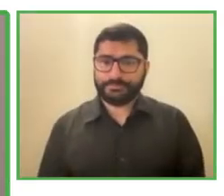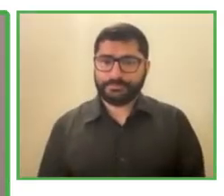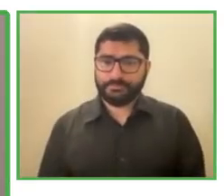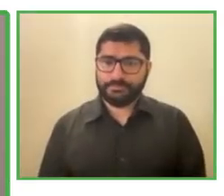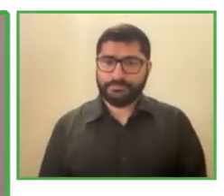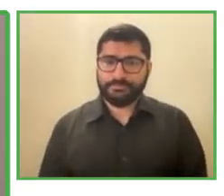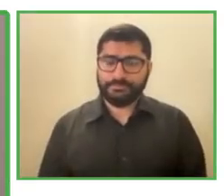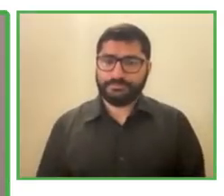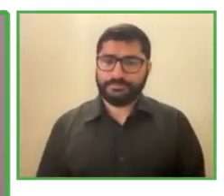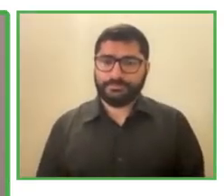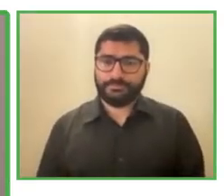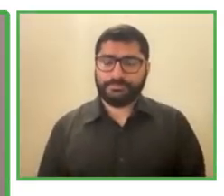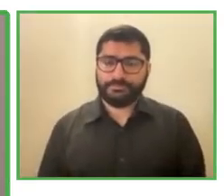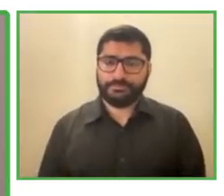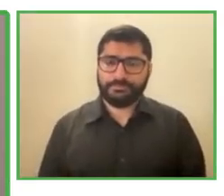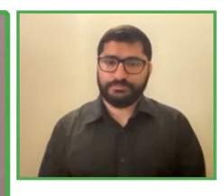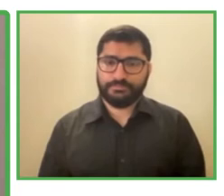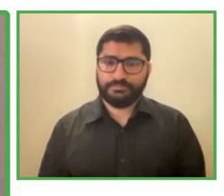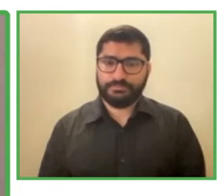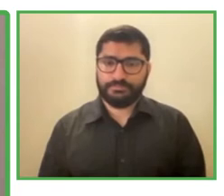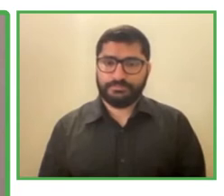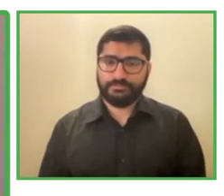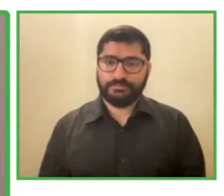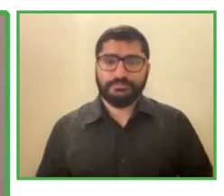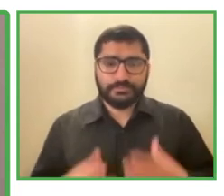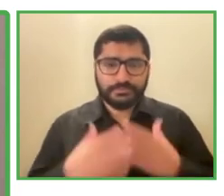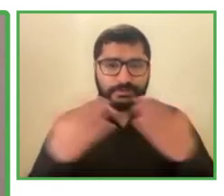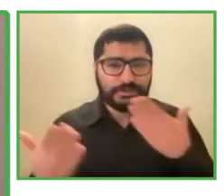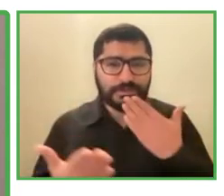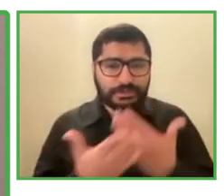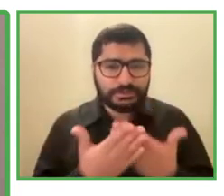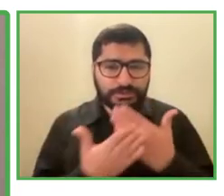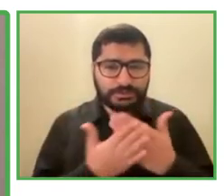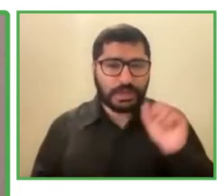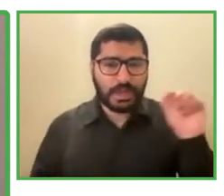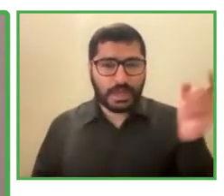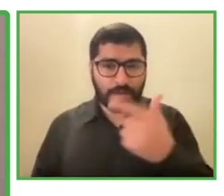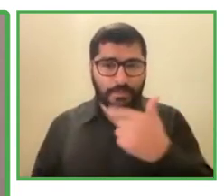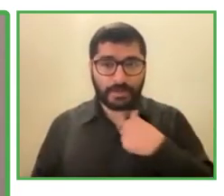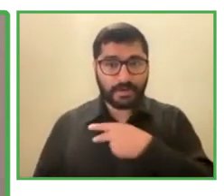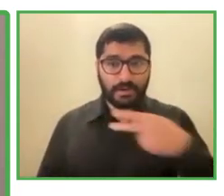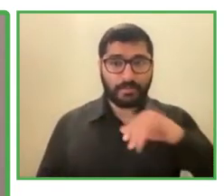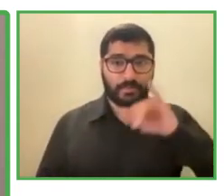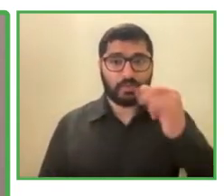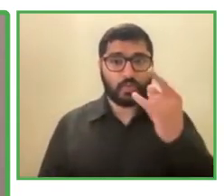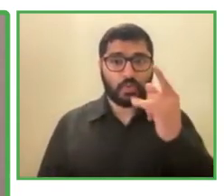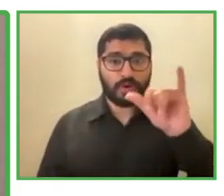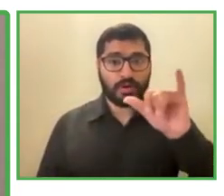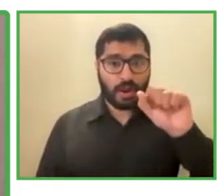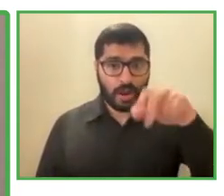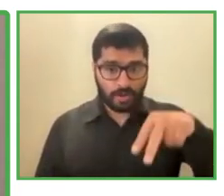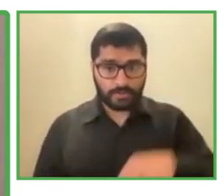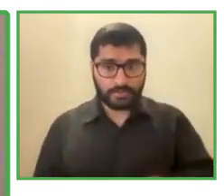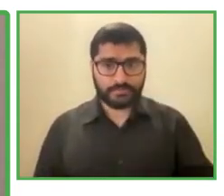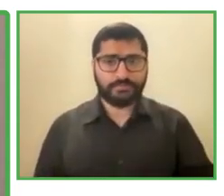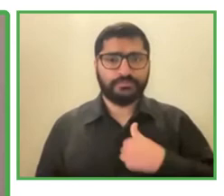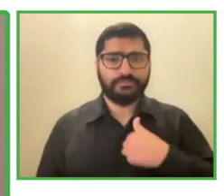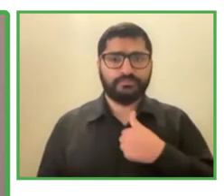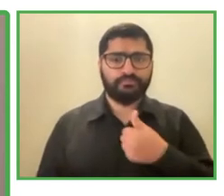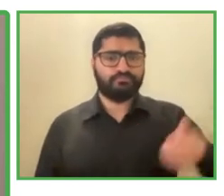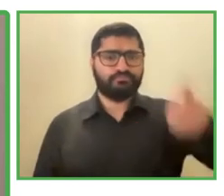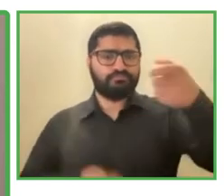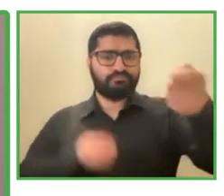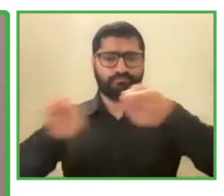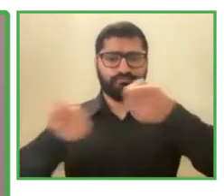Thank you, everybody. My name is Julian Tarbox. I'm a program manager at Enable India. Today, I will